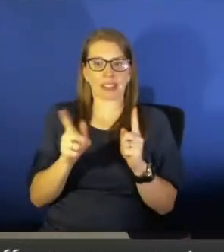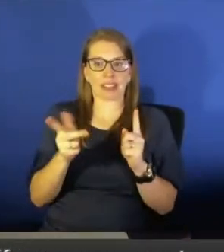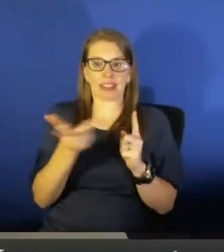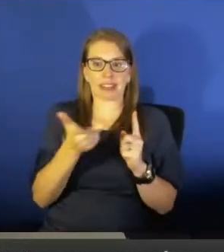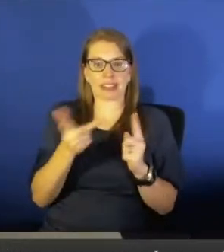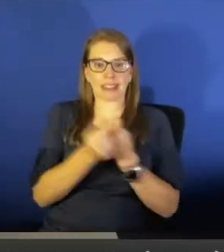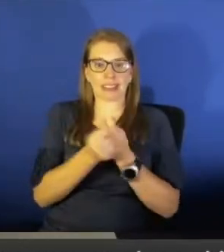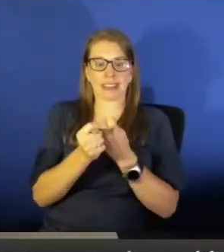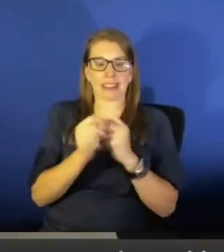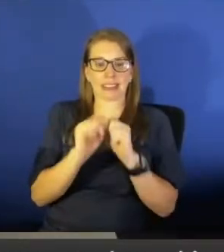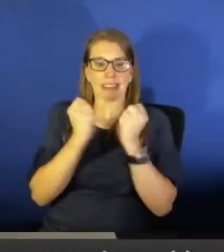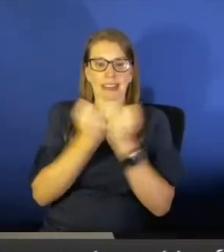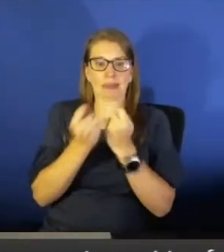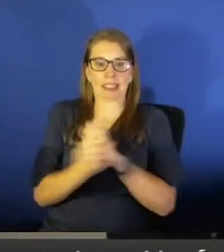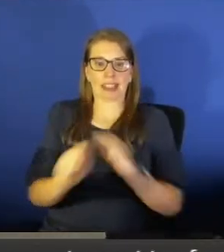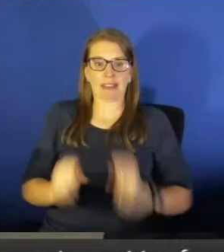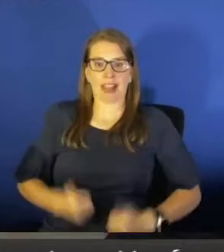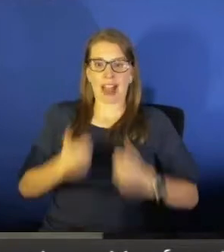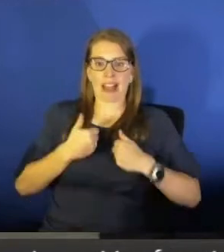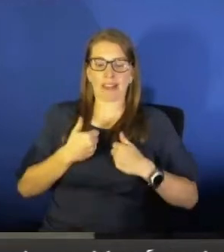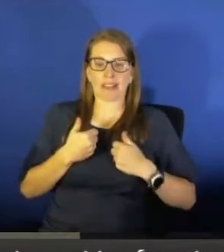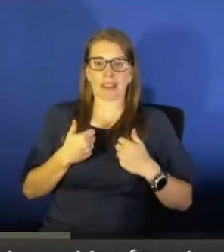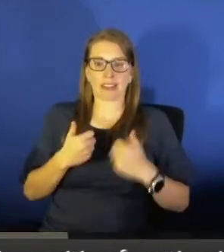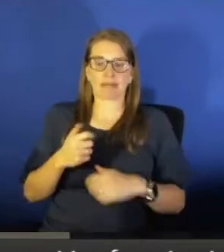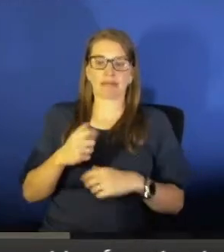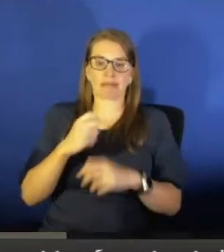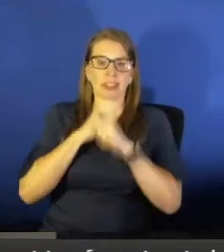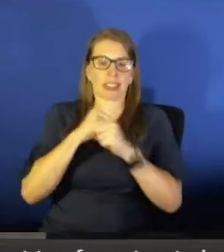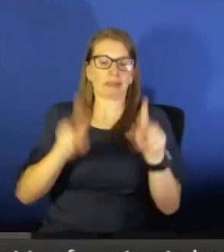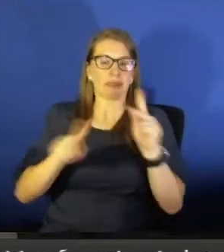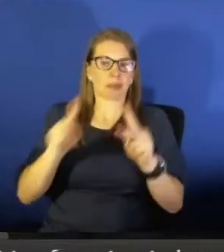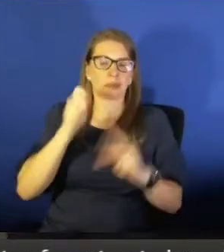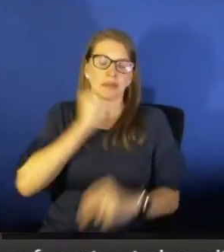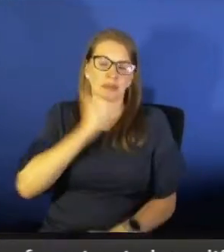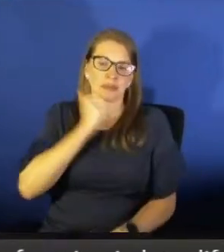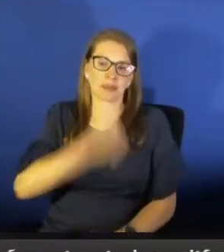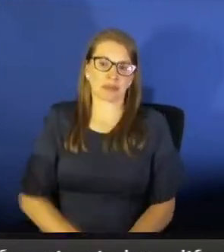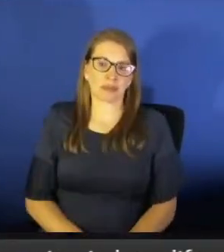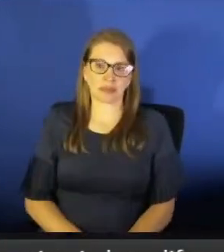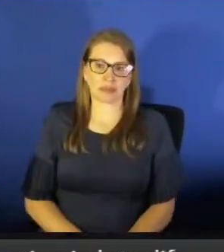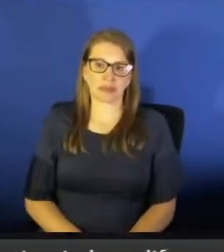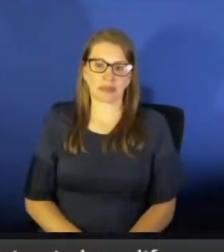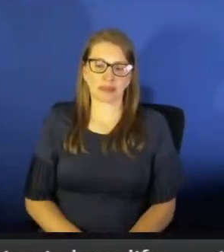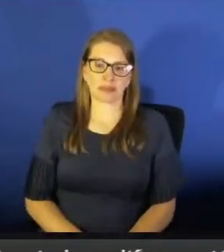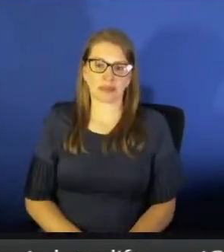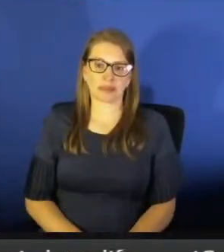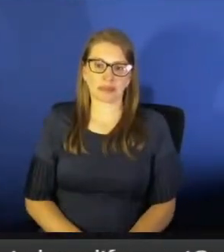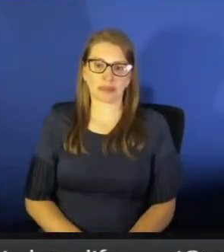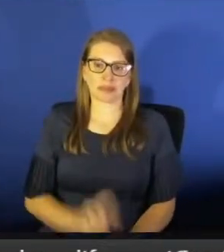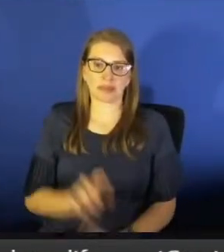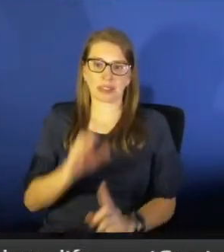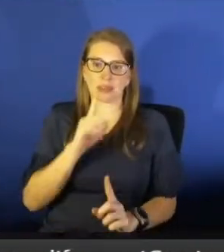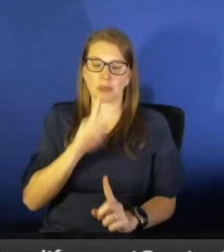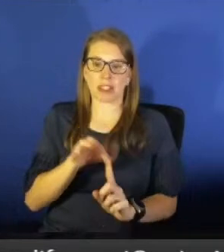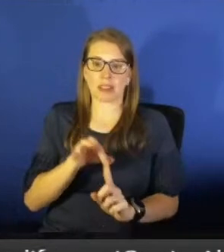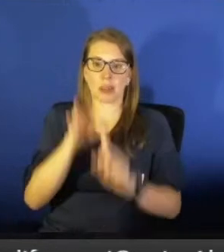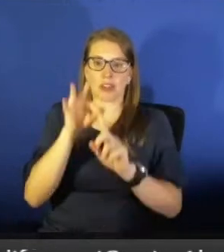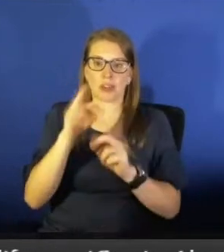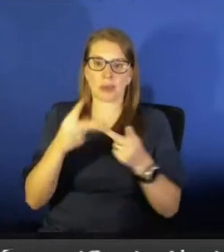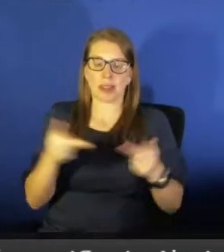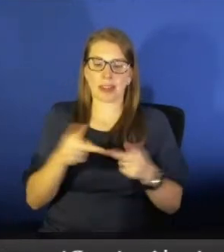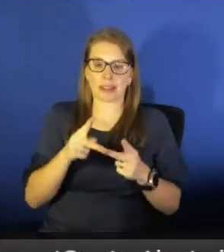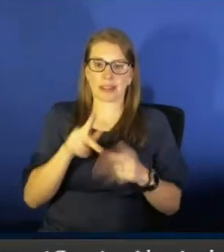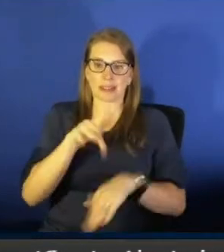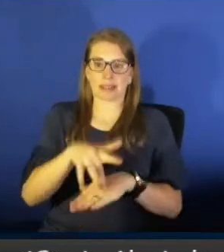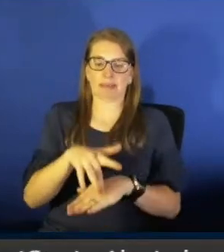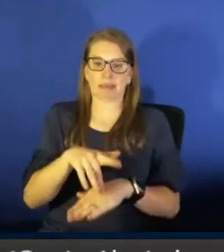every single day when it comes to patients so they can go home to their families. It's really a special place to be. I can't say that enough. Jess.